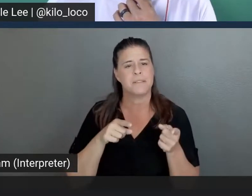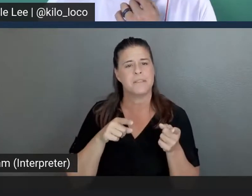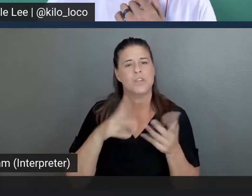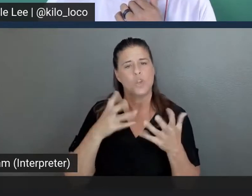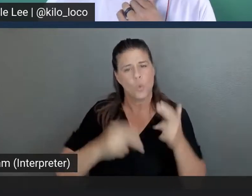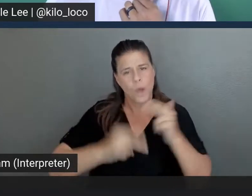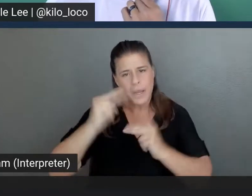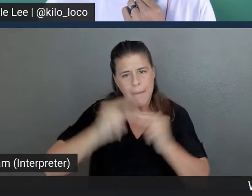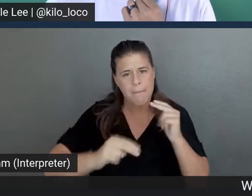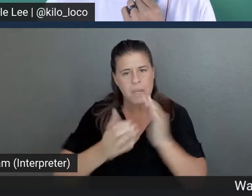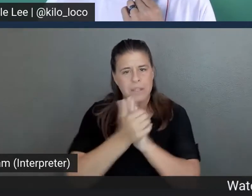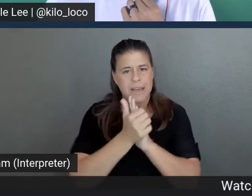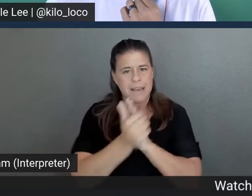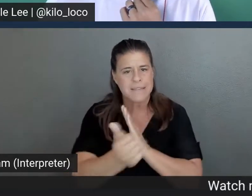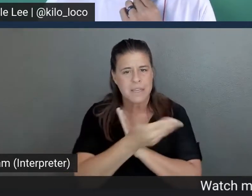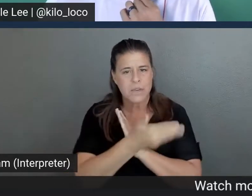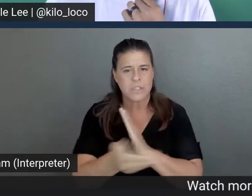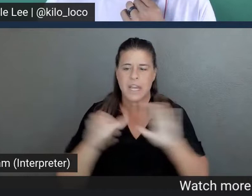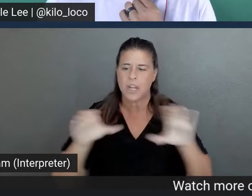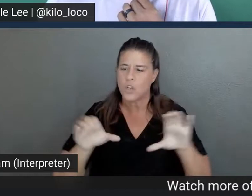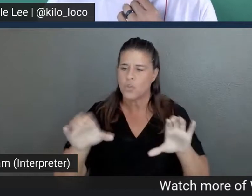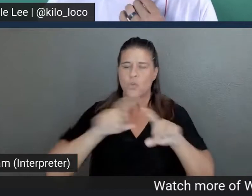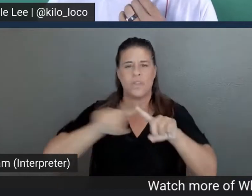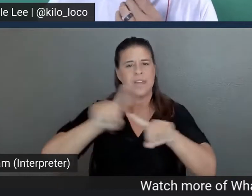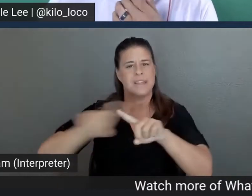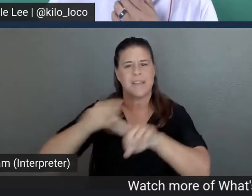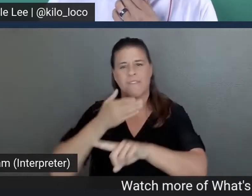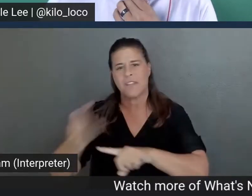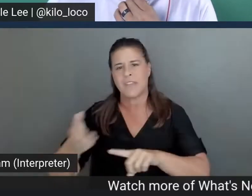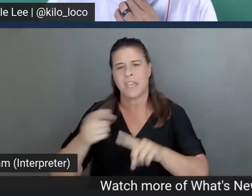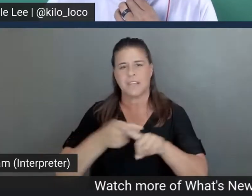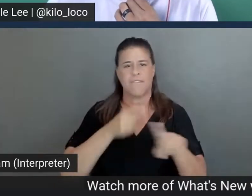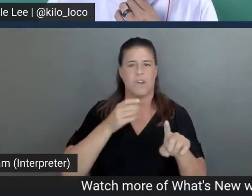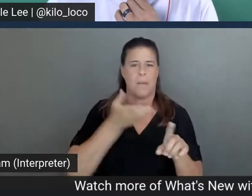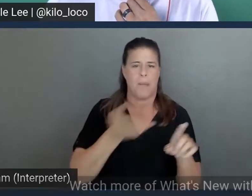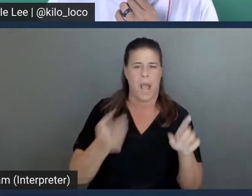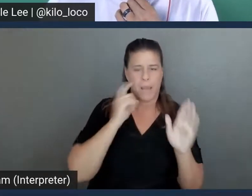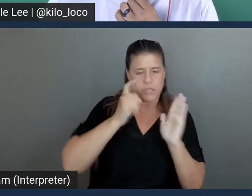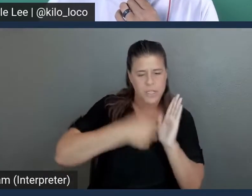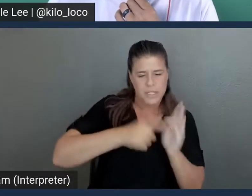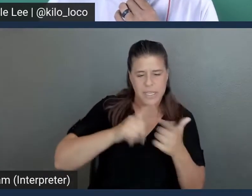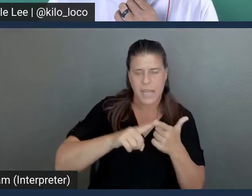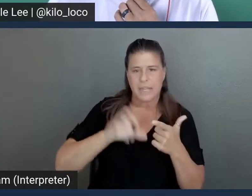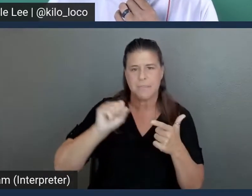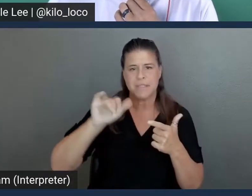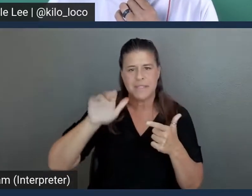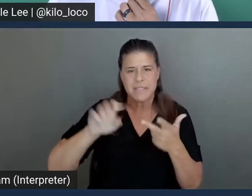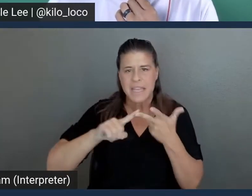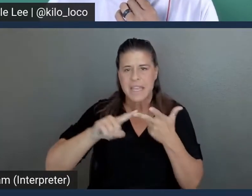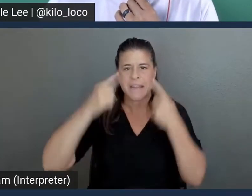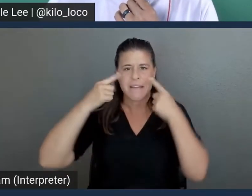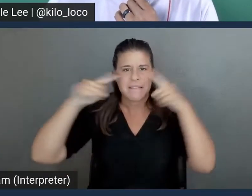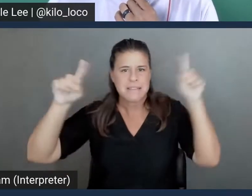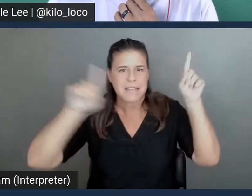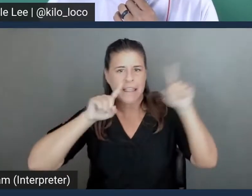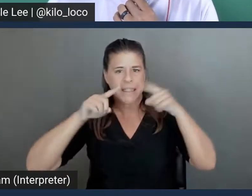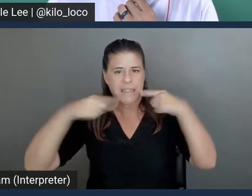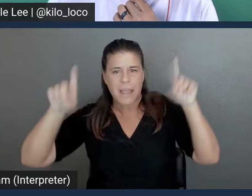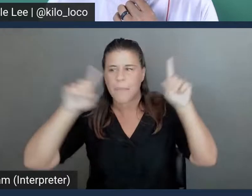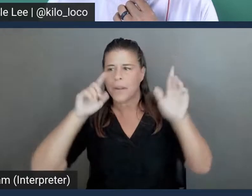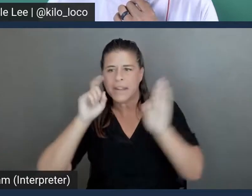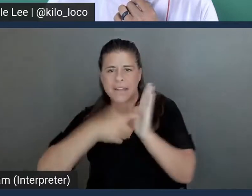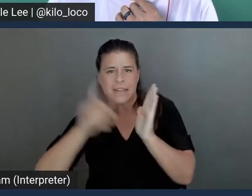build a skill set to do all of the different things from object detection to scene detection to celebrity detection, looking